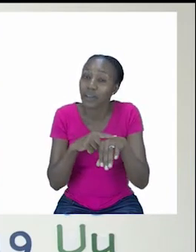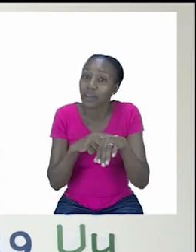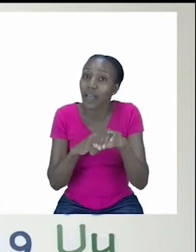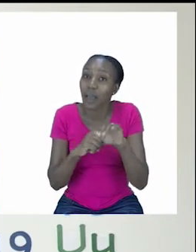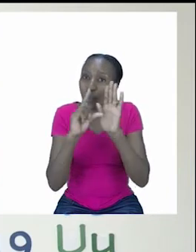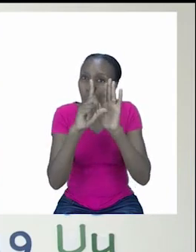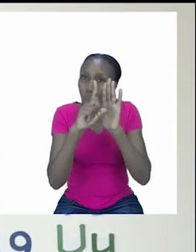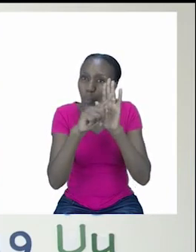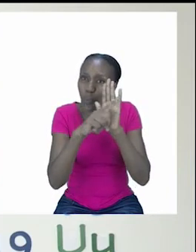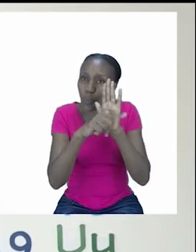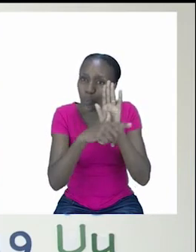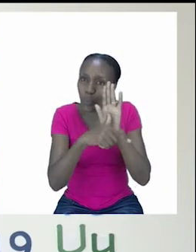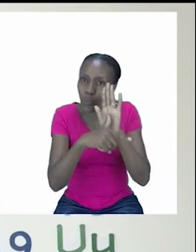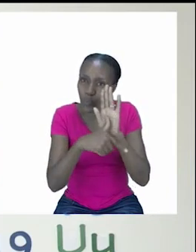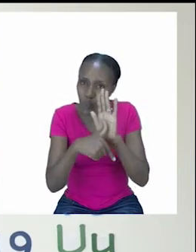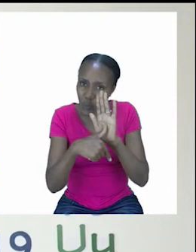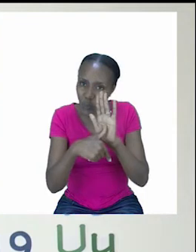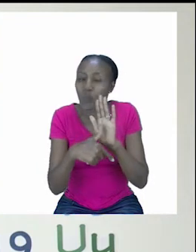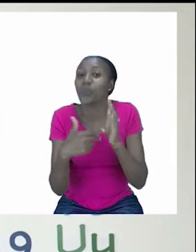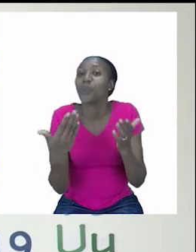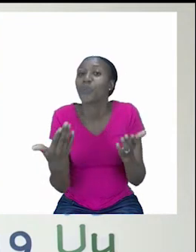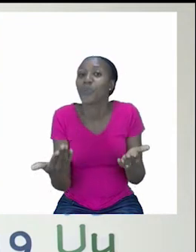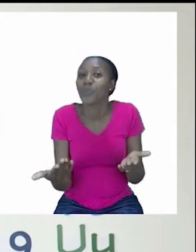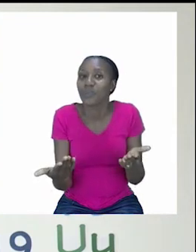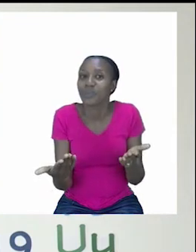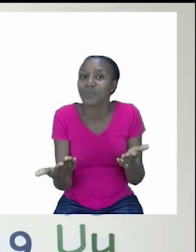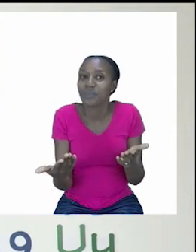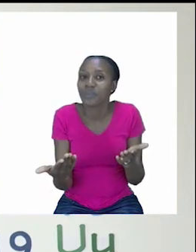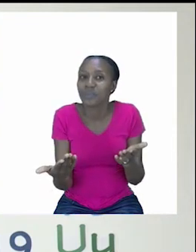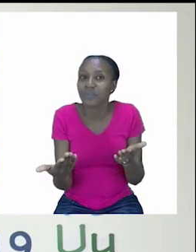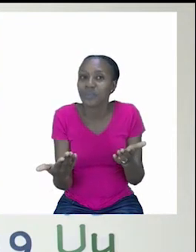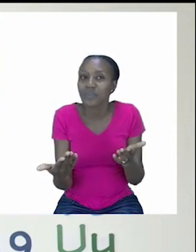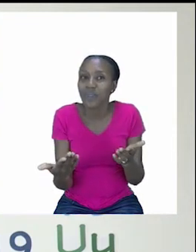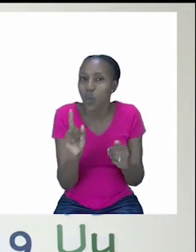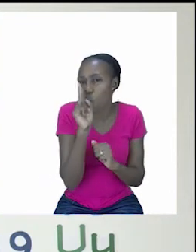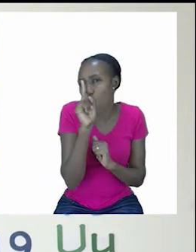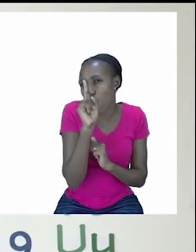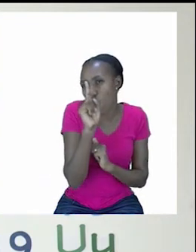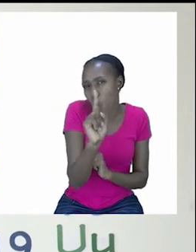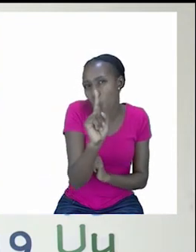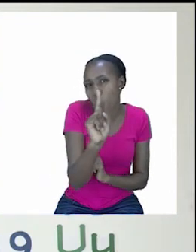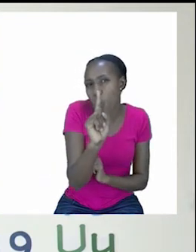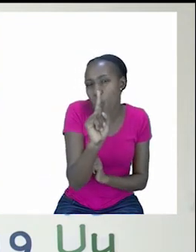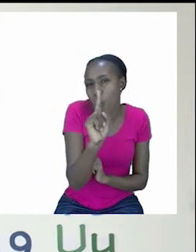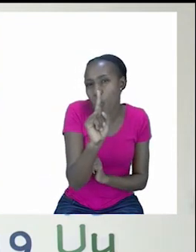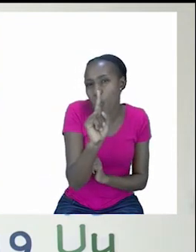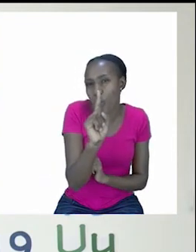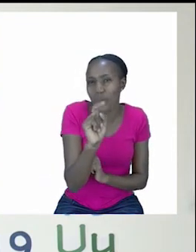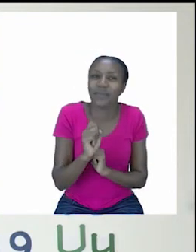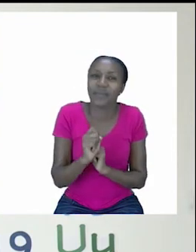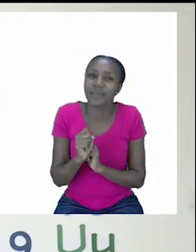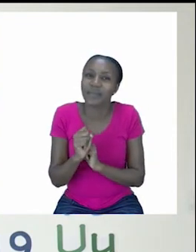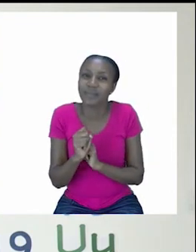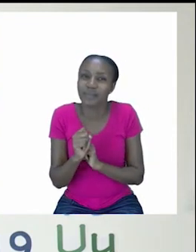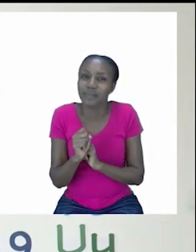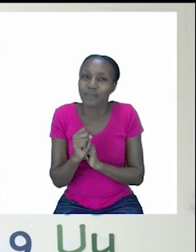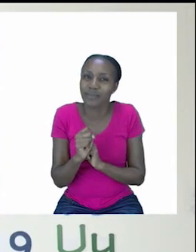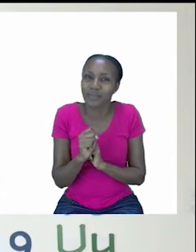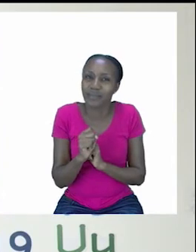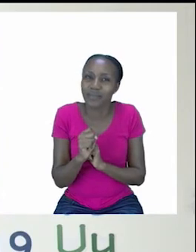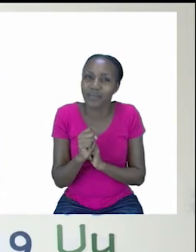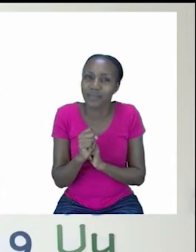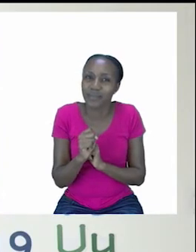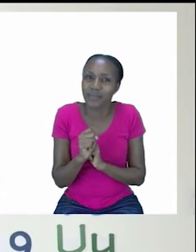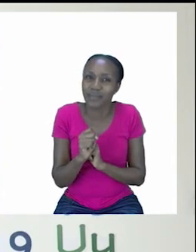pizza and I know you know the clock. Those can be 1. And then we have